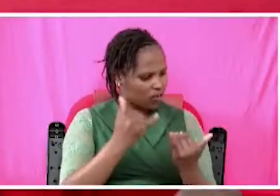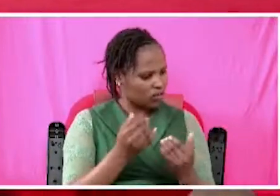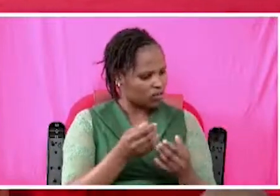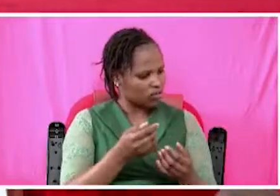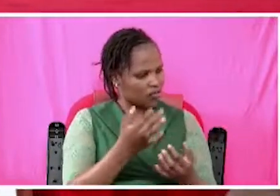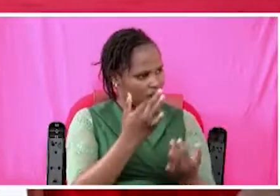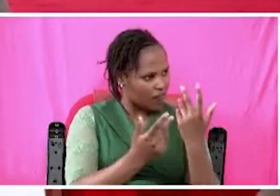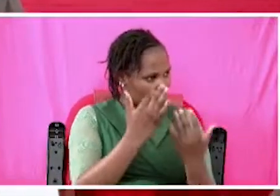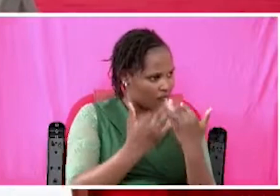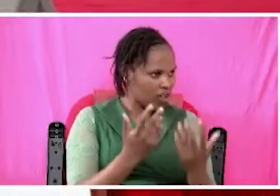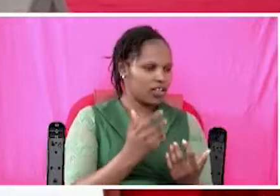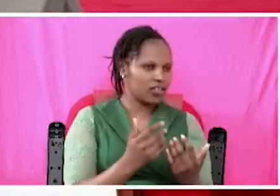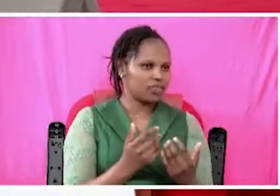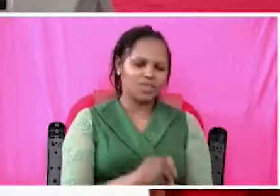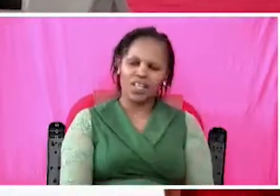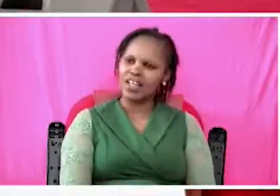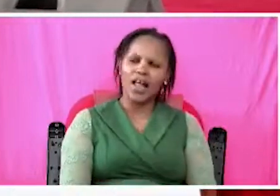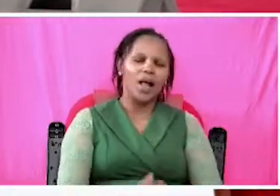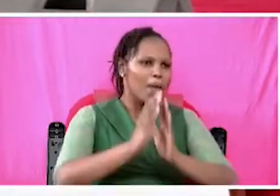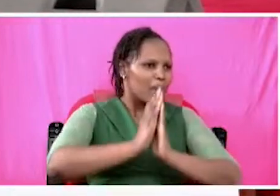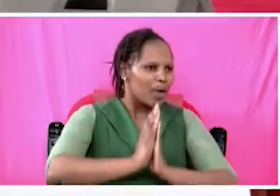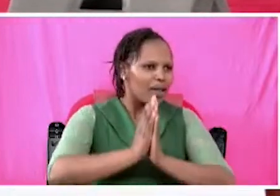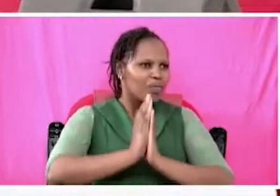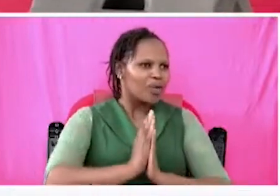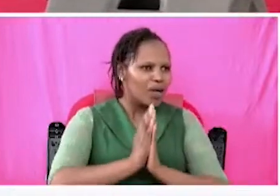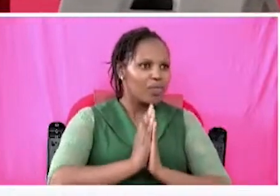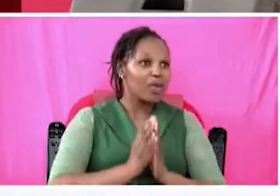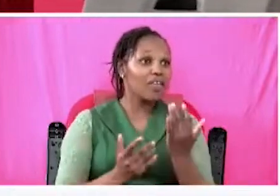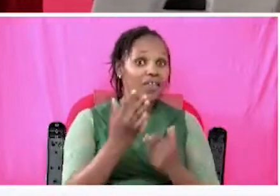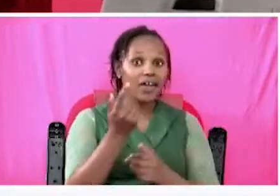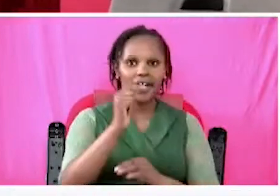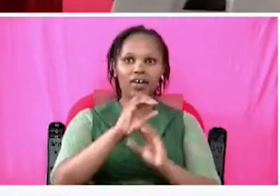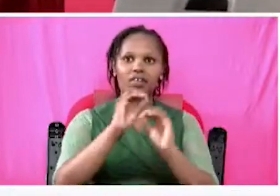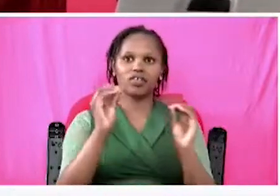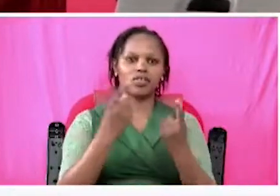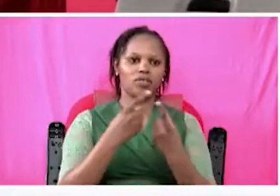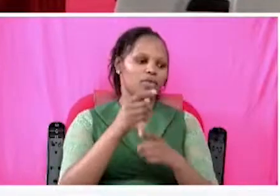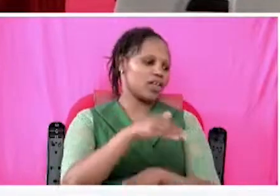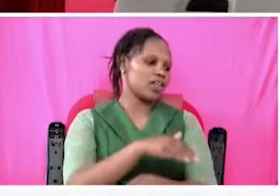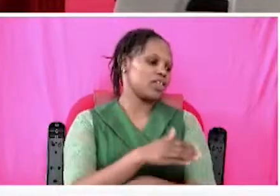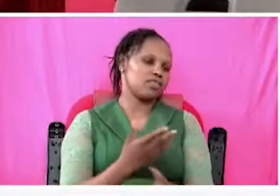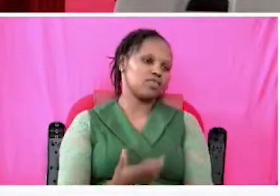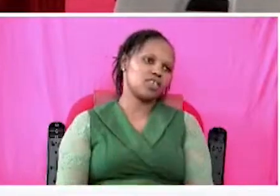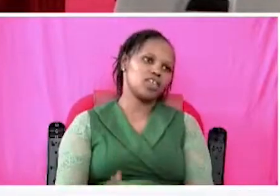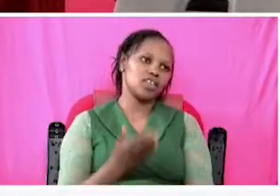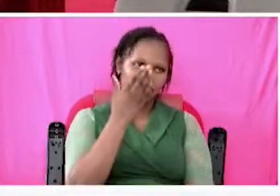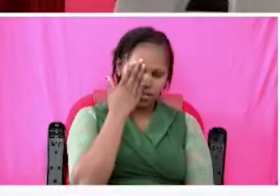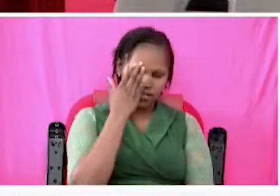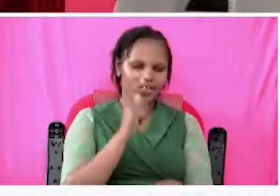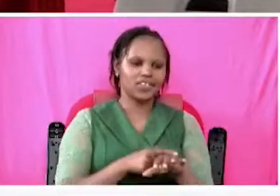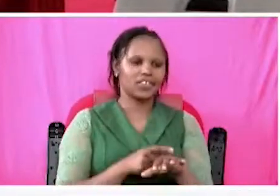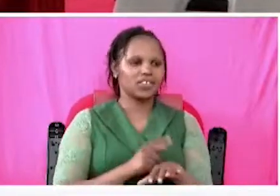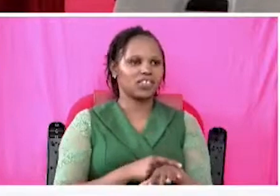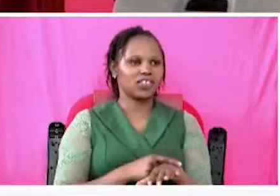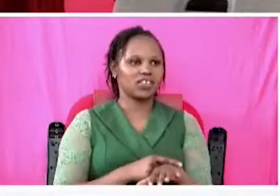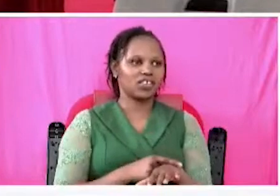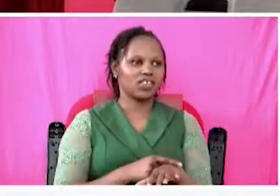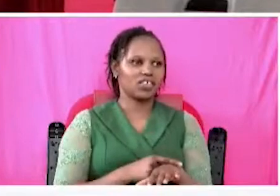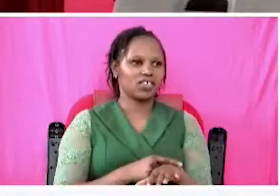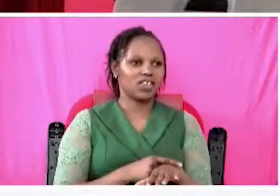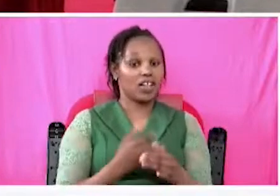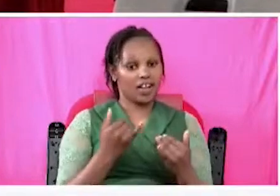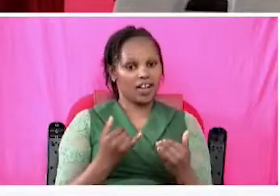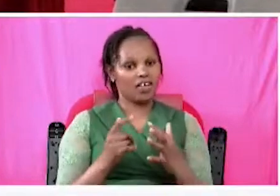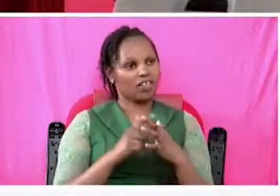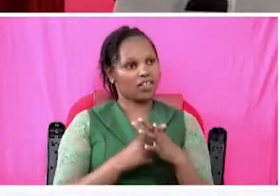still doing it. Nothing happens. By evening, they now realize time is going. Nothing. They begin now even to